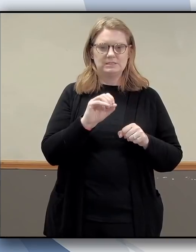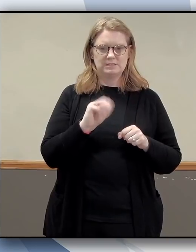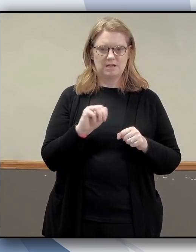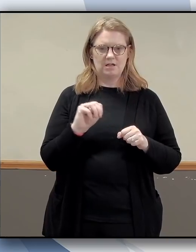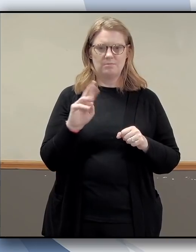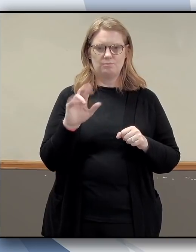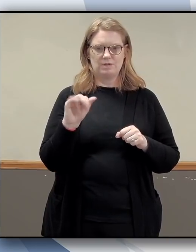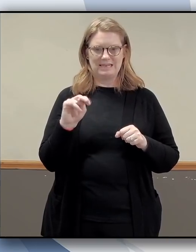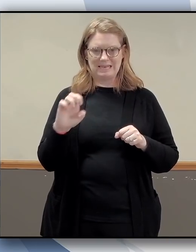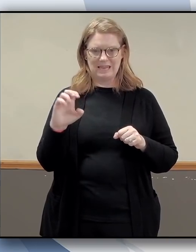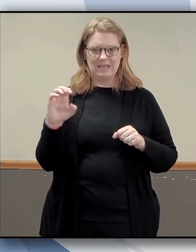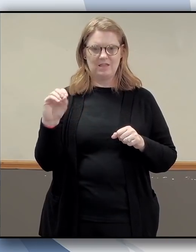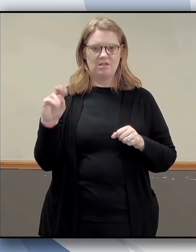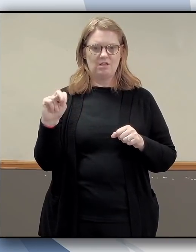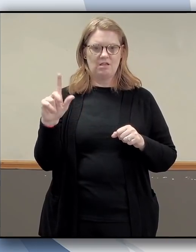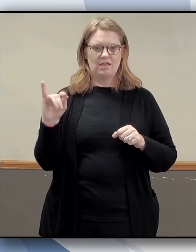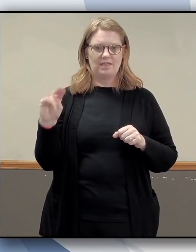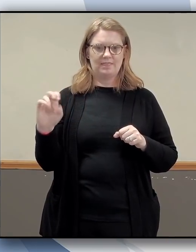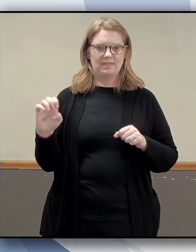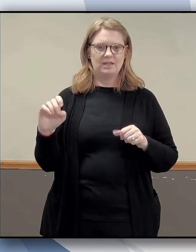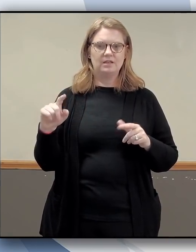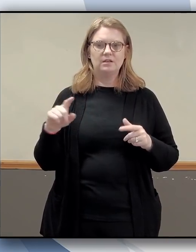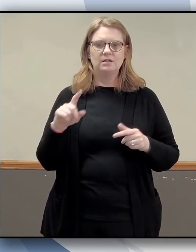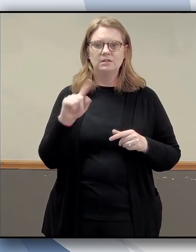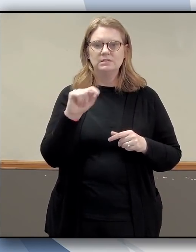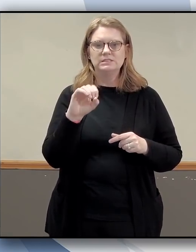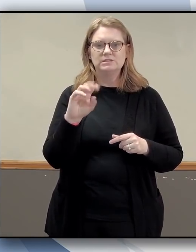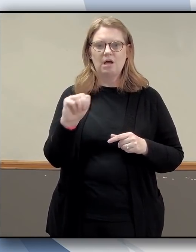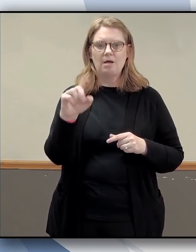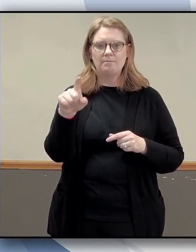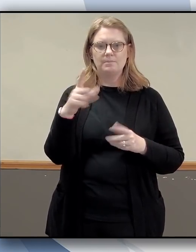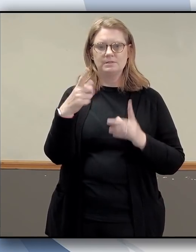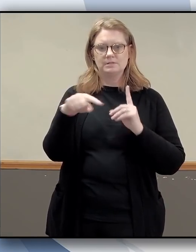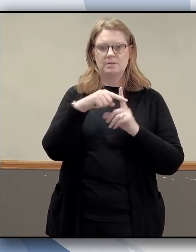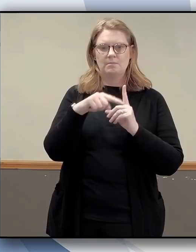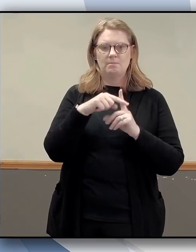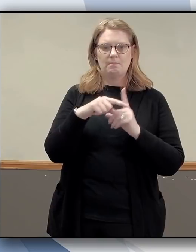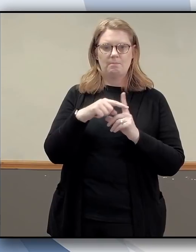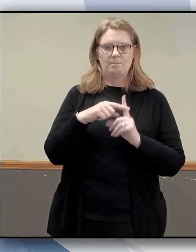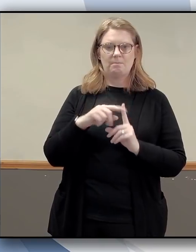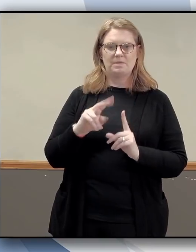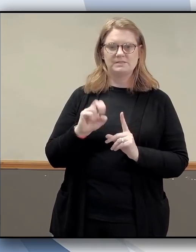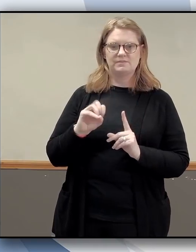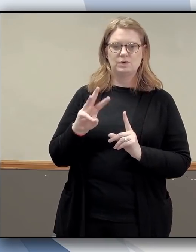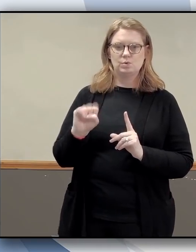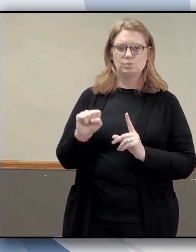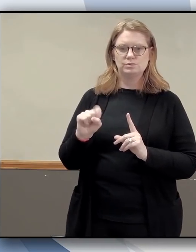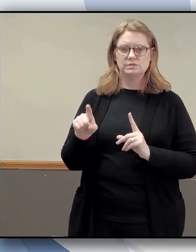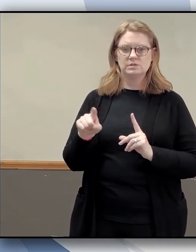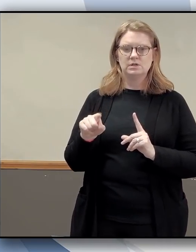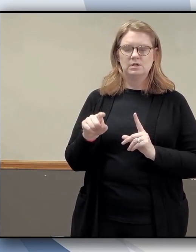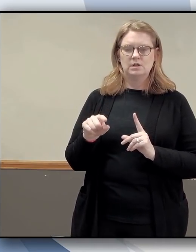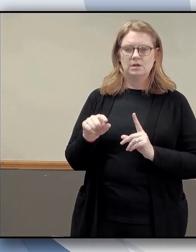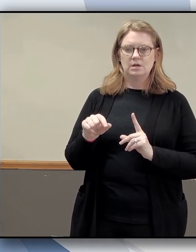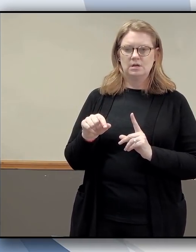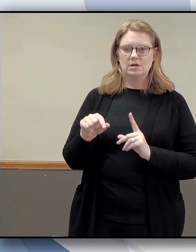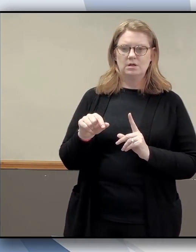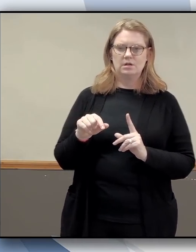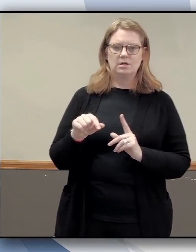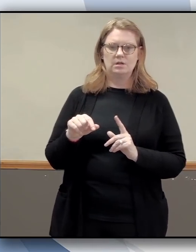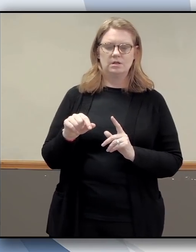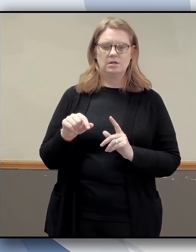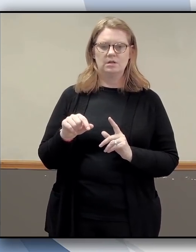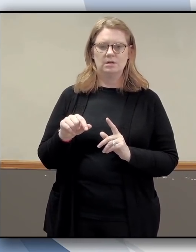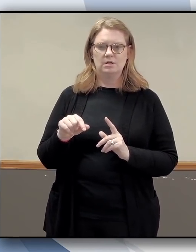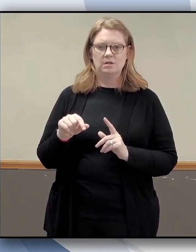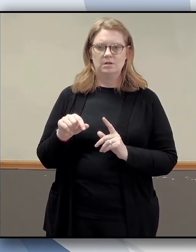online. There was some good news today amid the difficult news of COVID-19. Over a year and a